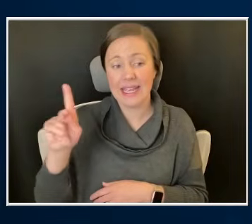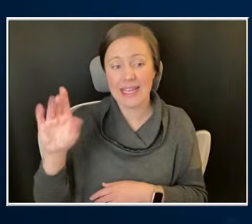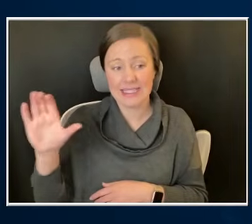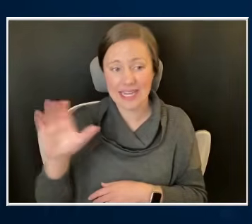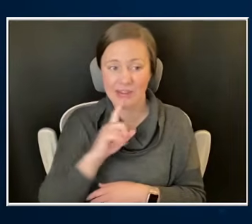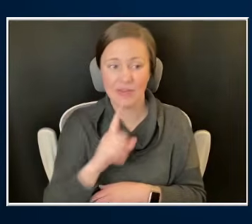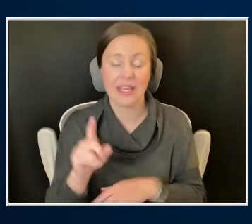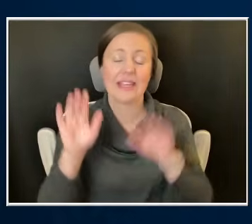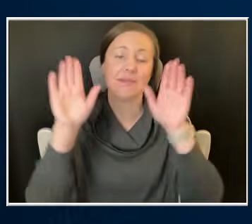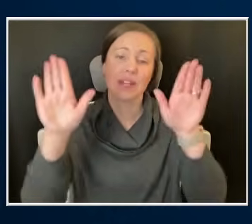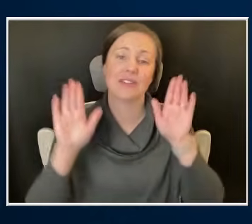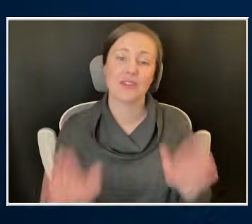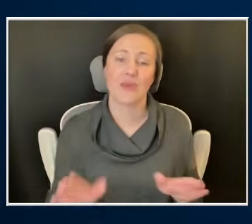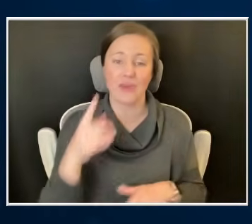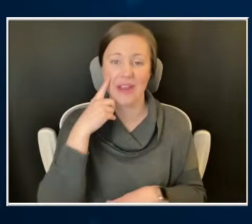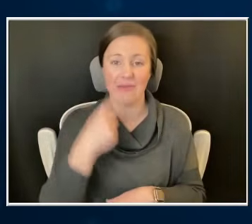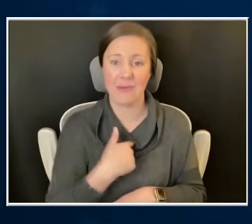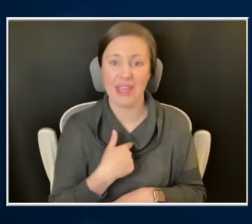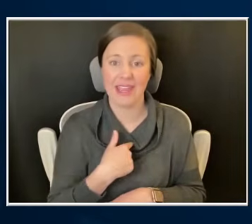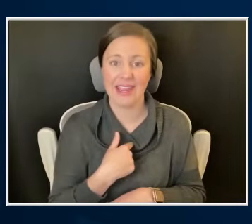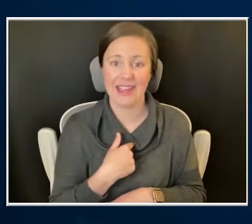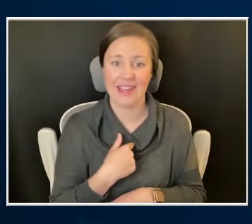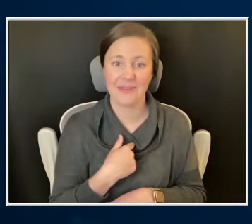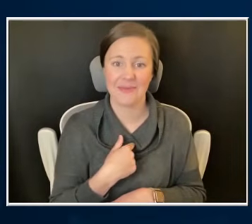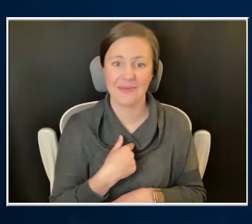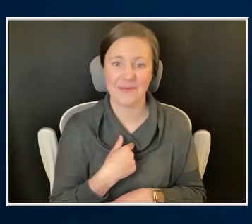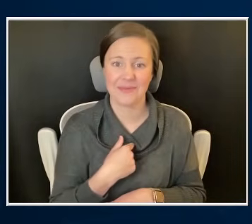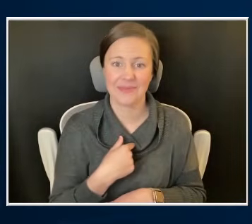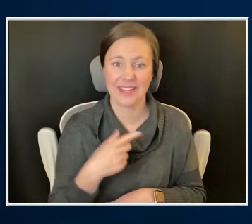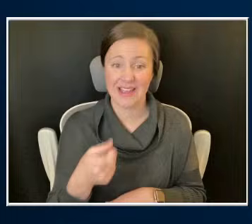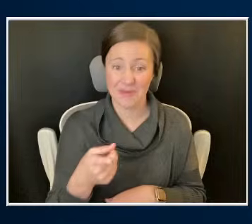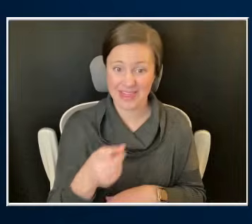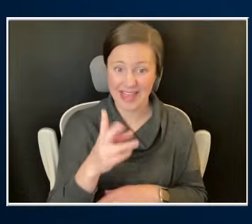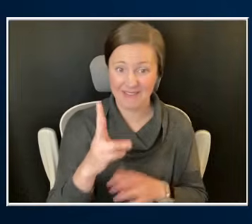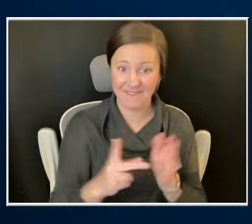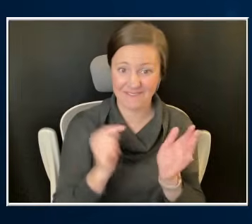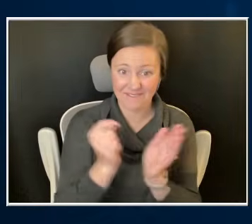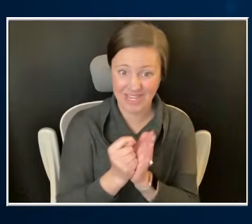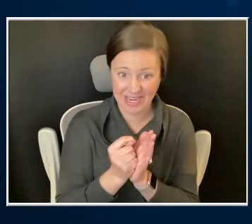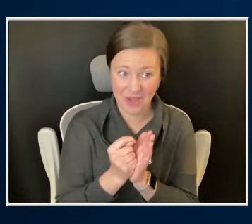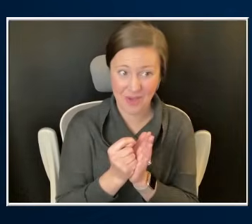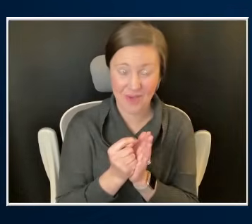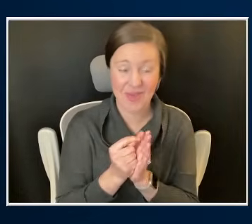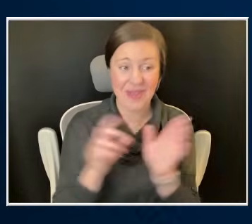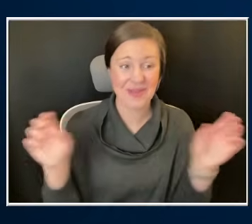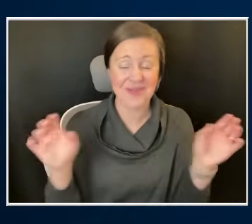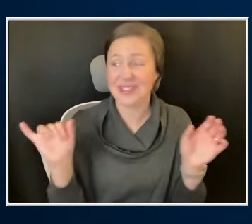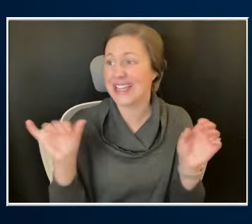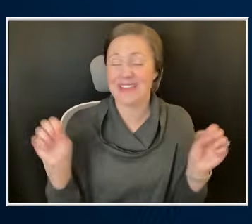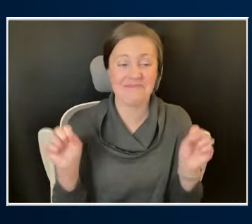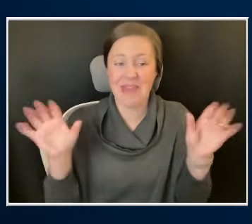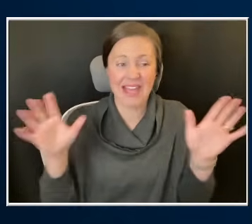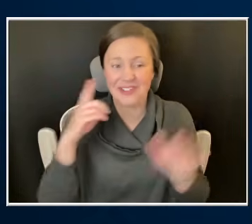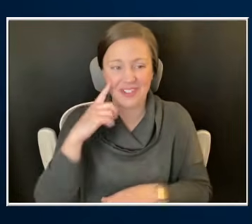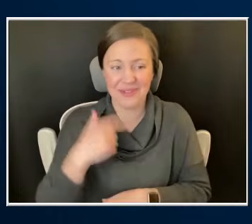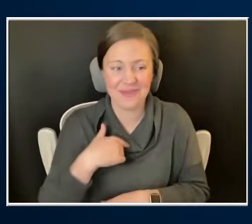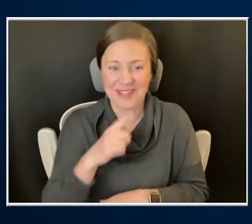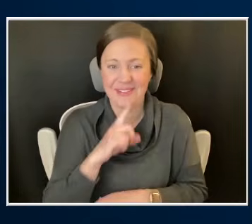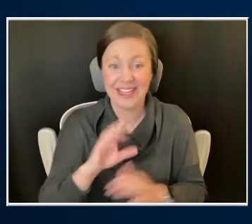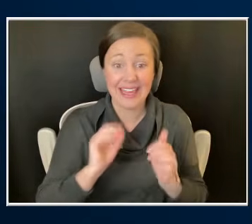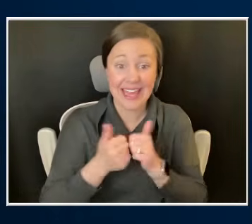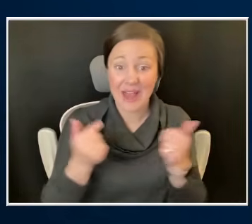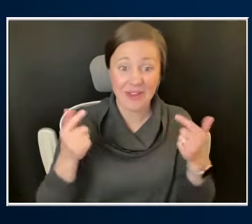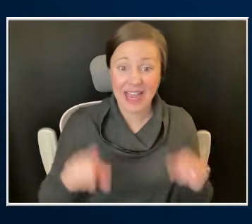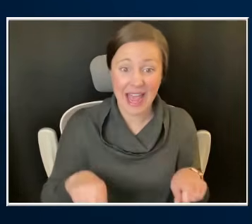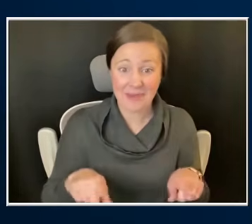me. This video, that was like magic. I don't know how that happened, but we were able to get